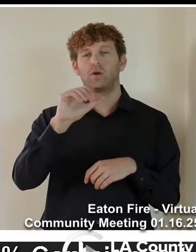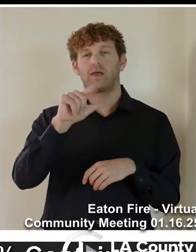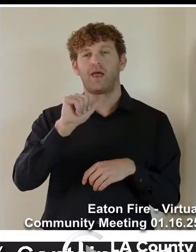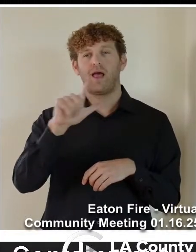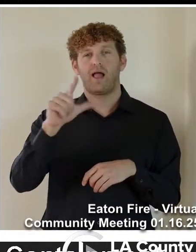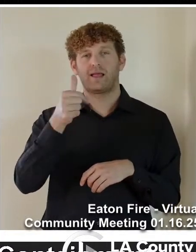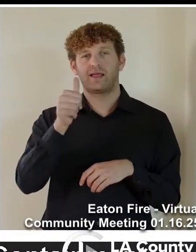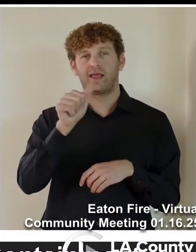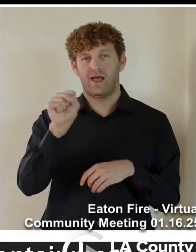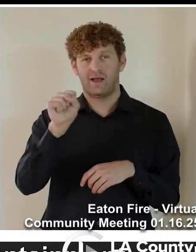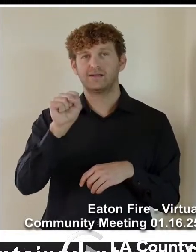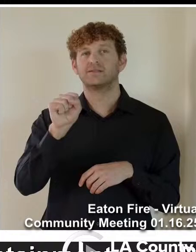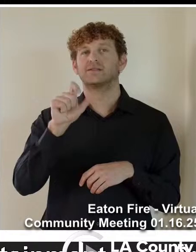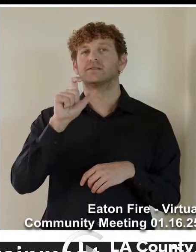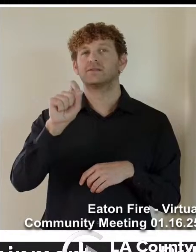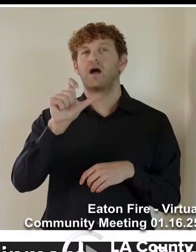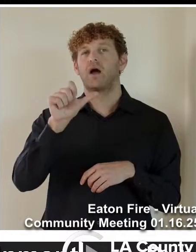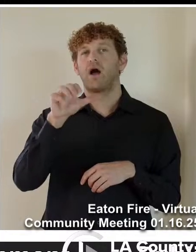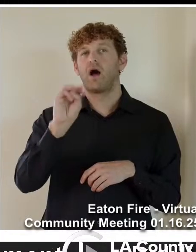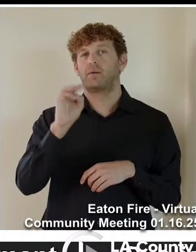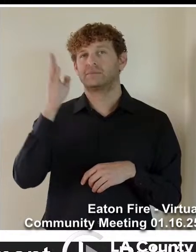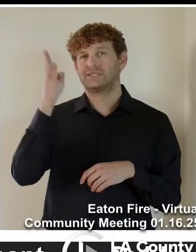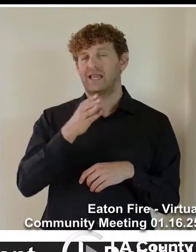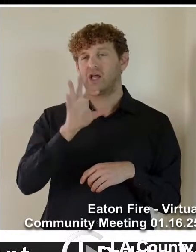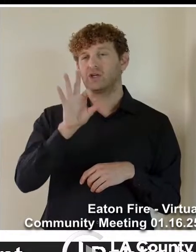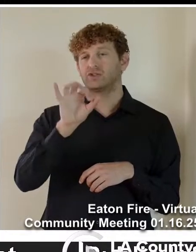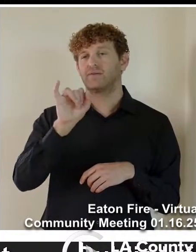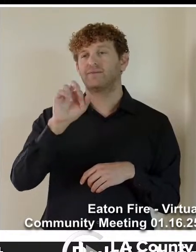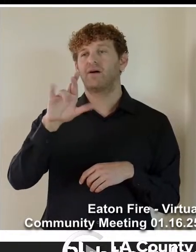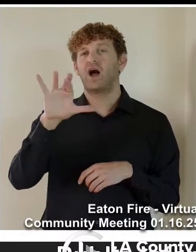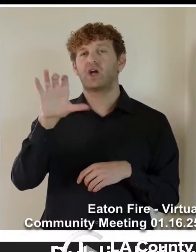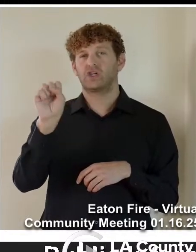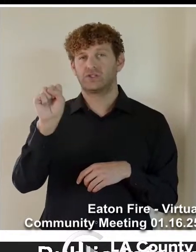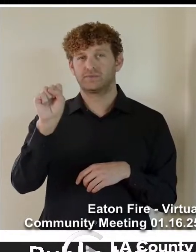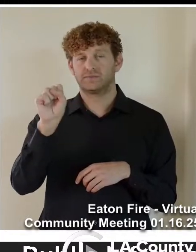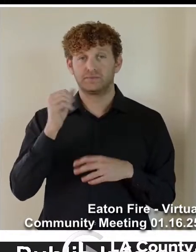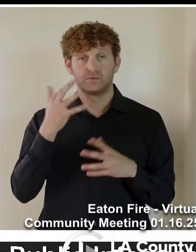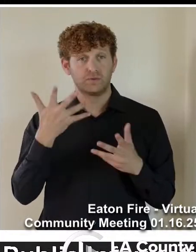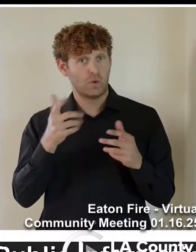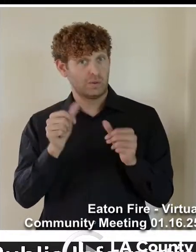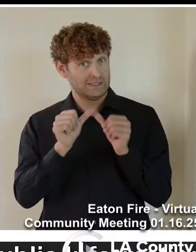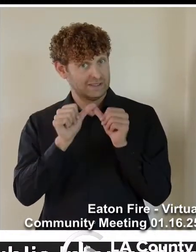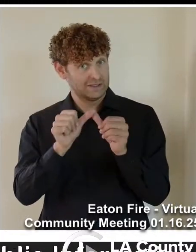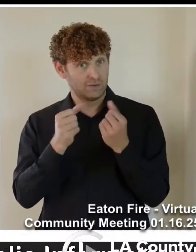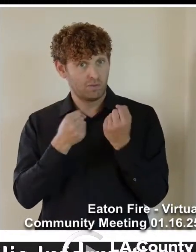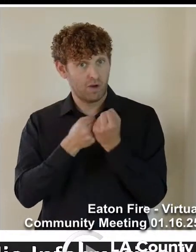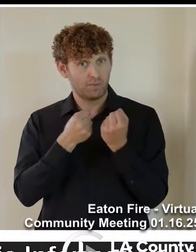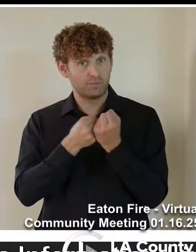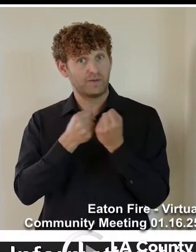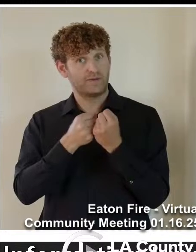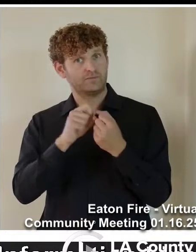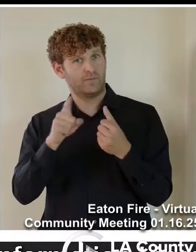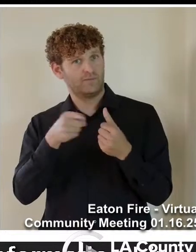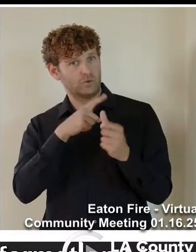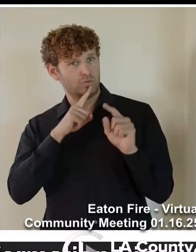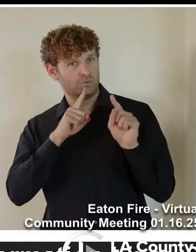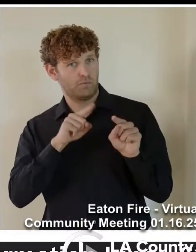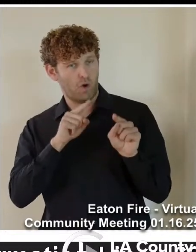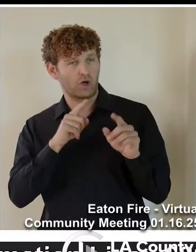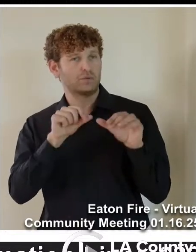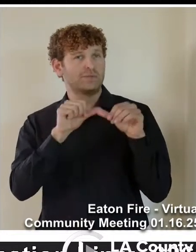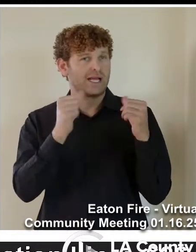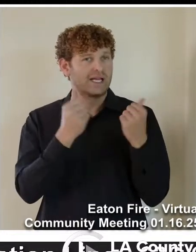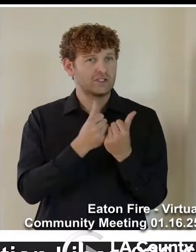socalgas.com/fires. Once again, thank you for the continued support from our first responders and cooperating agencies, and truly we appreciate our